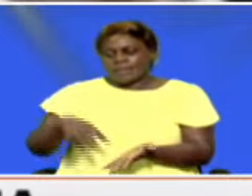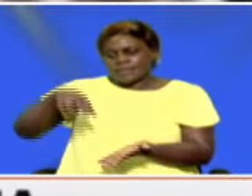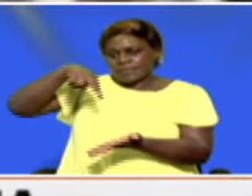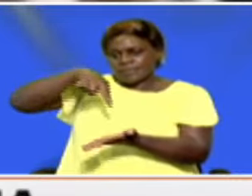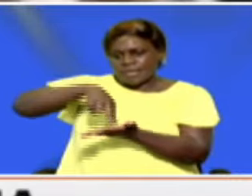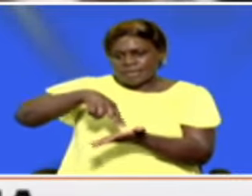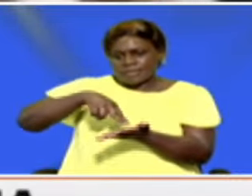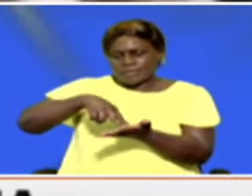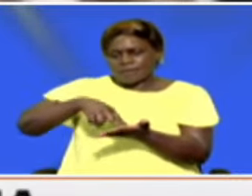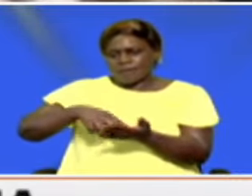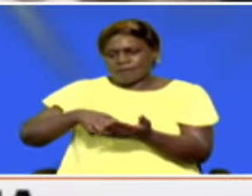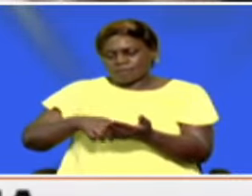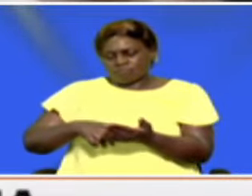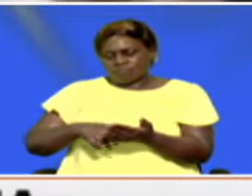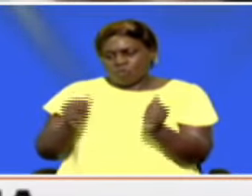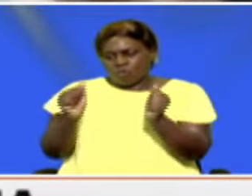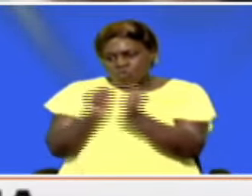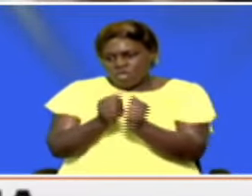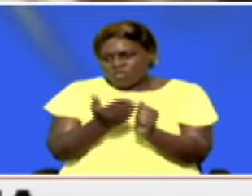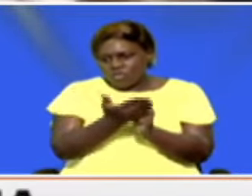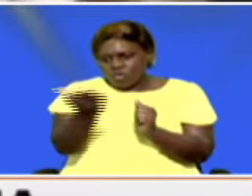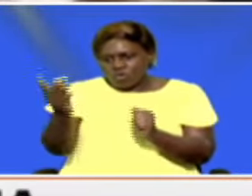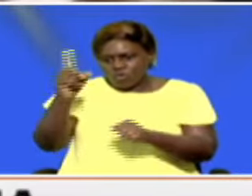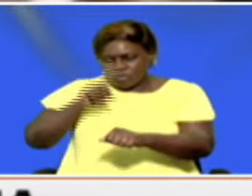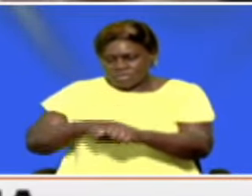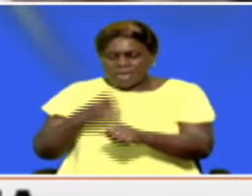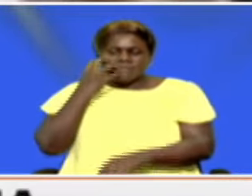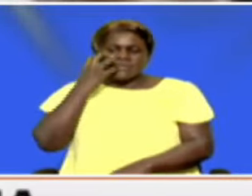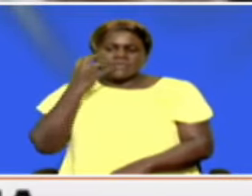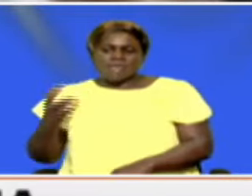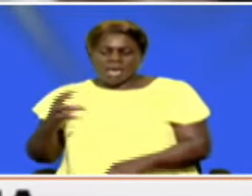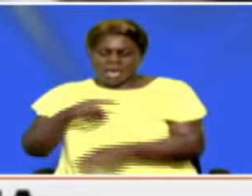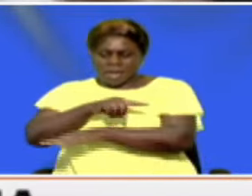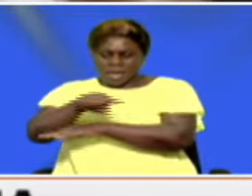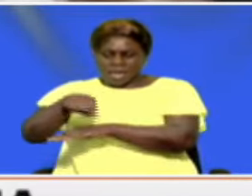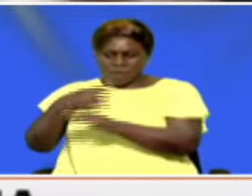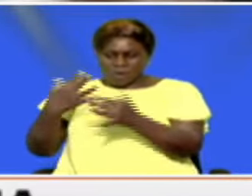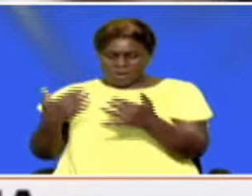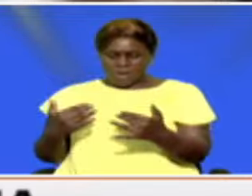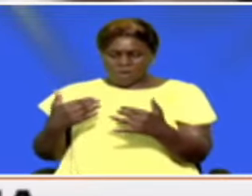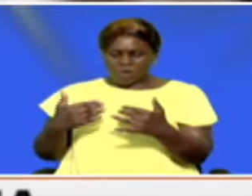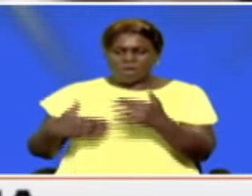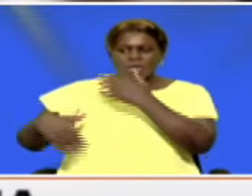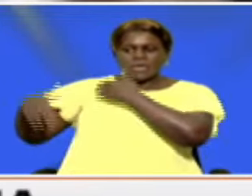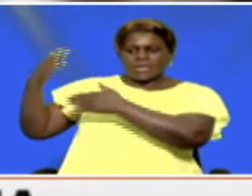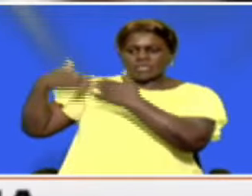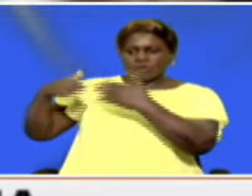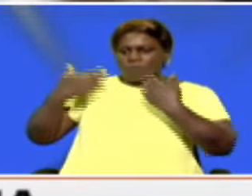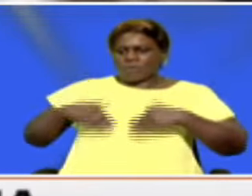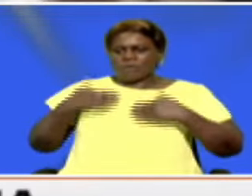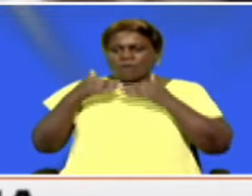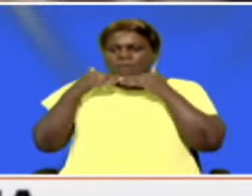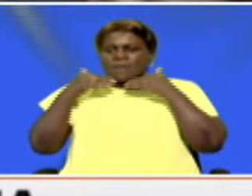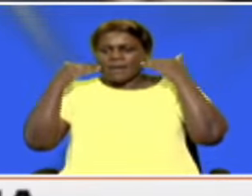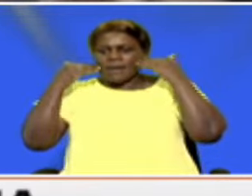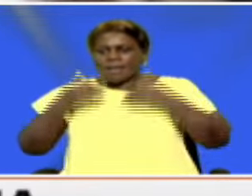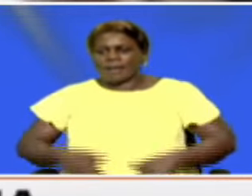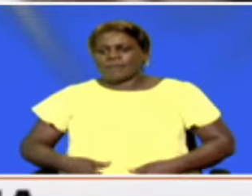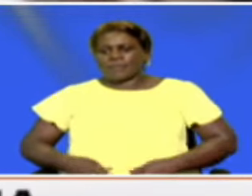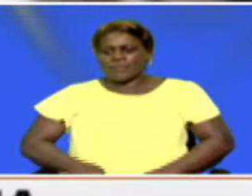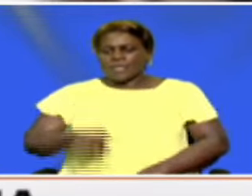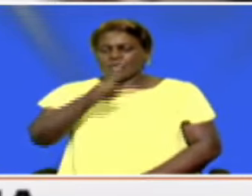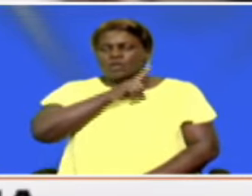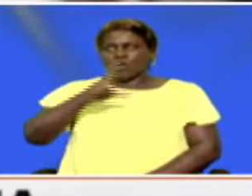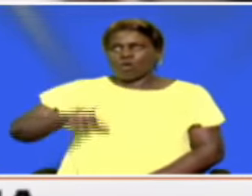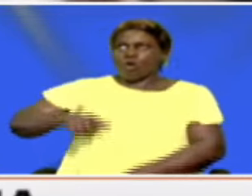stand firmly with you at this very sad hour in the history of the people of Malawi. May the